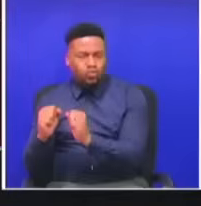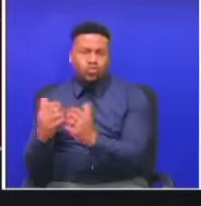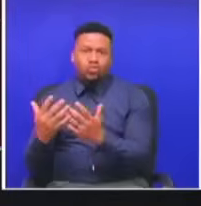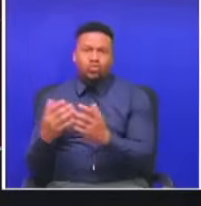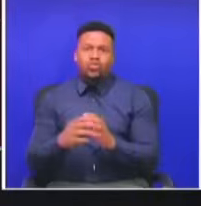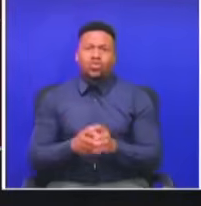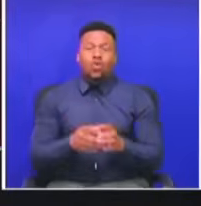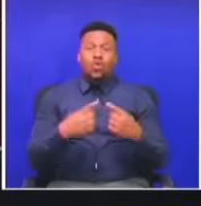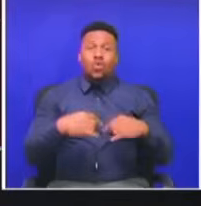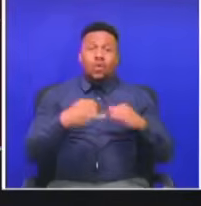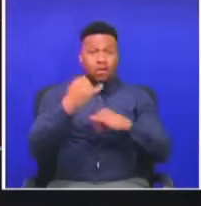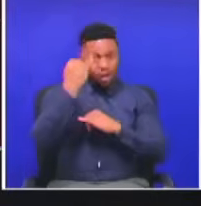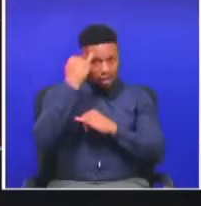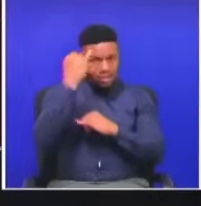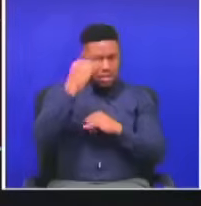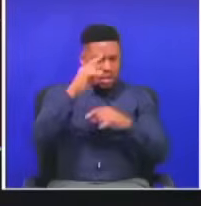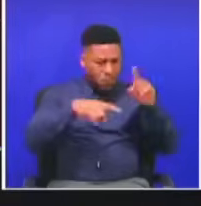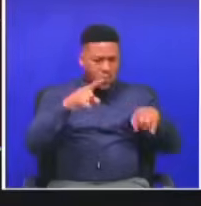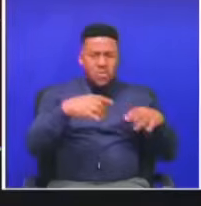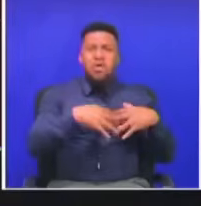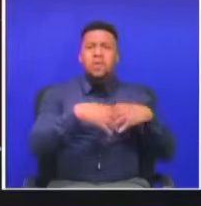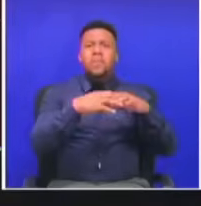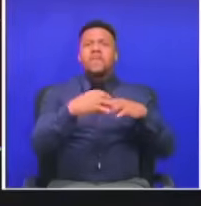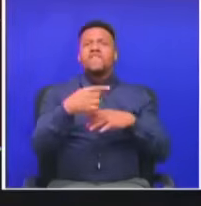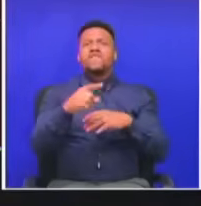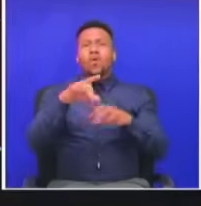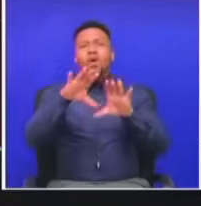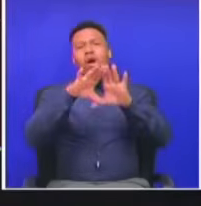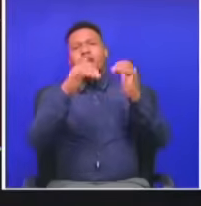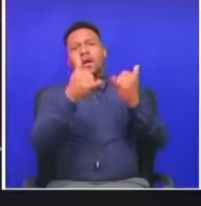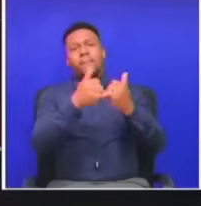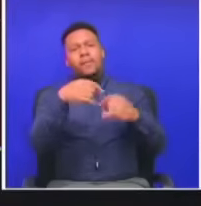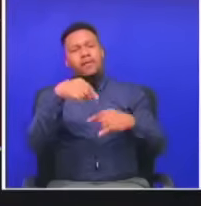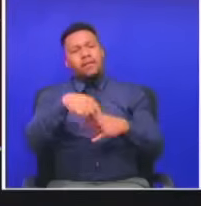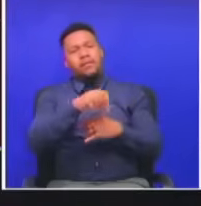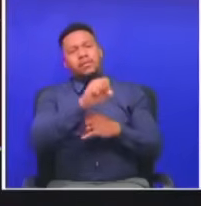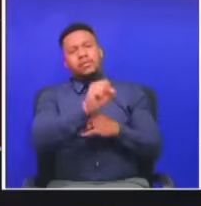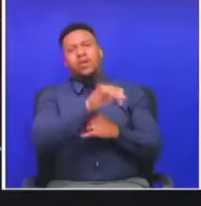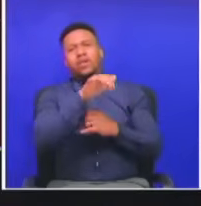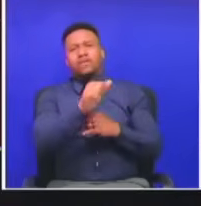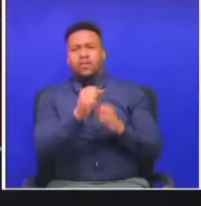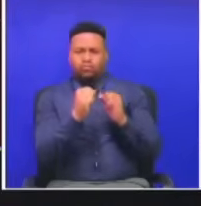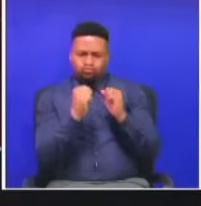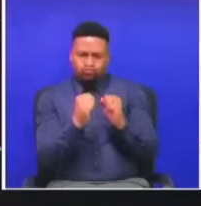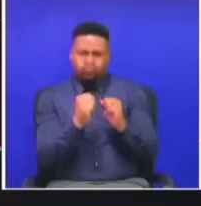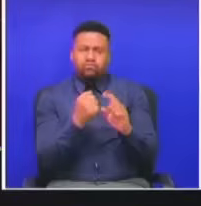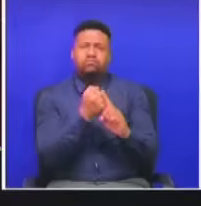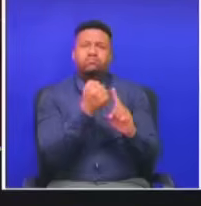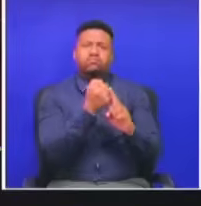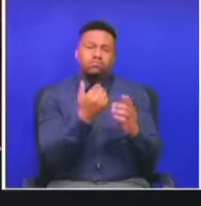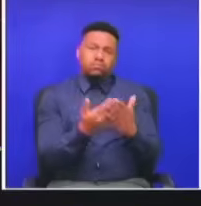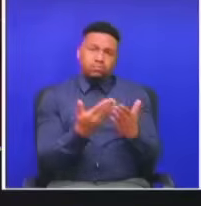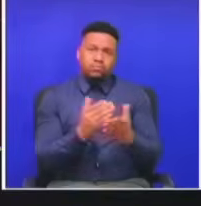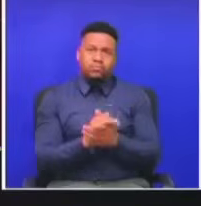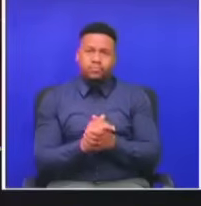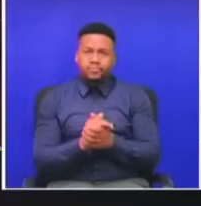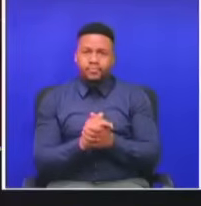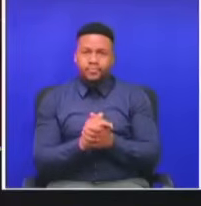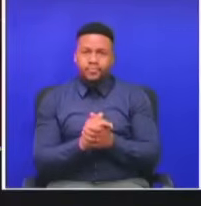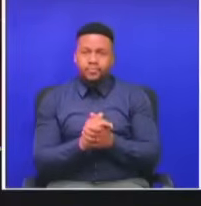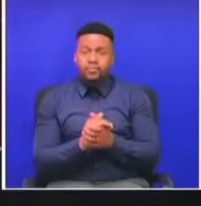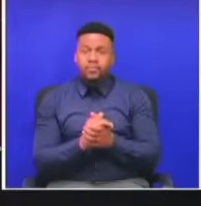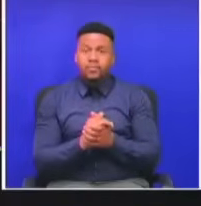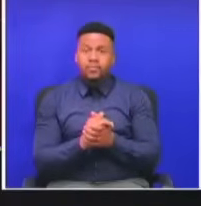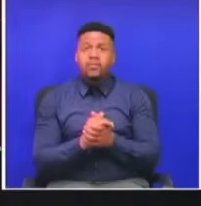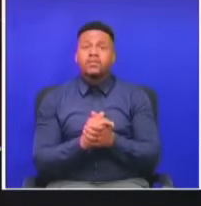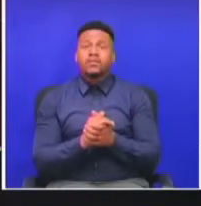African companies more resilient. We do believe that this is the best course we should take, and in a way